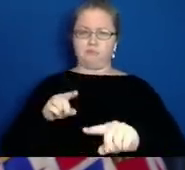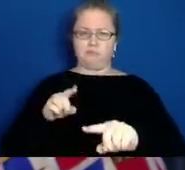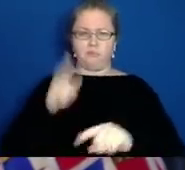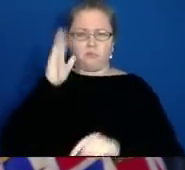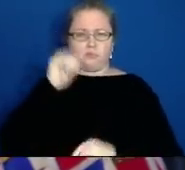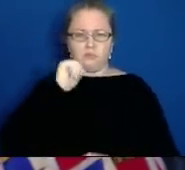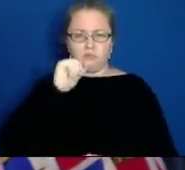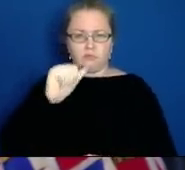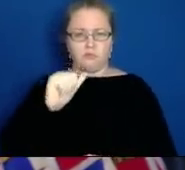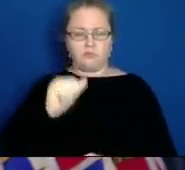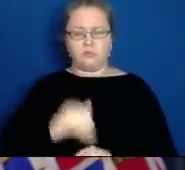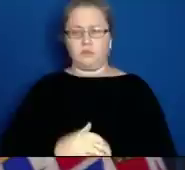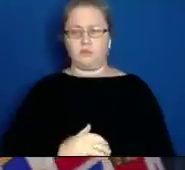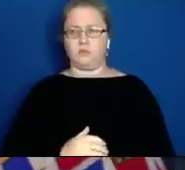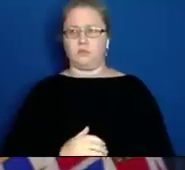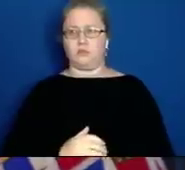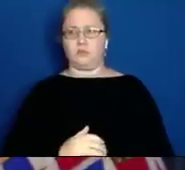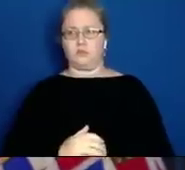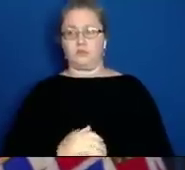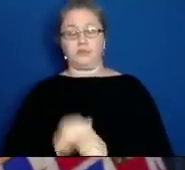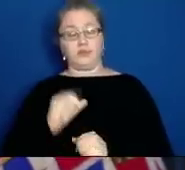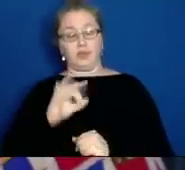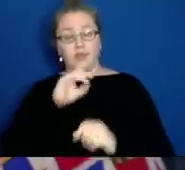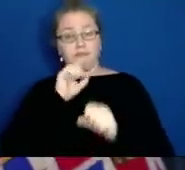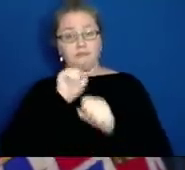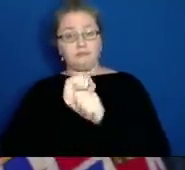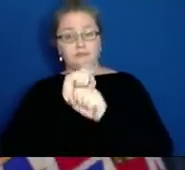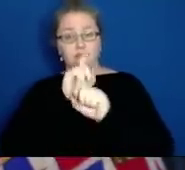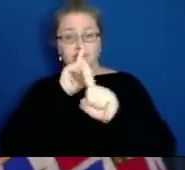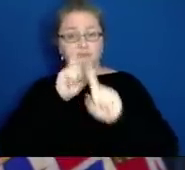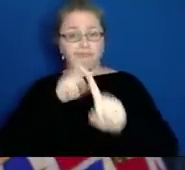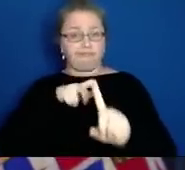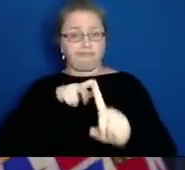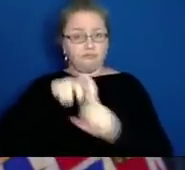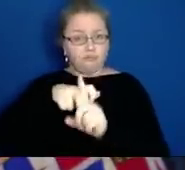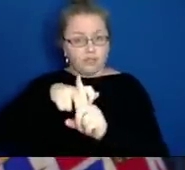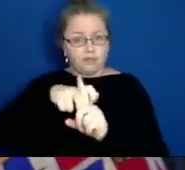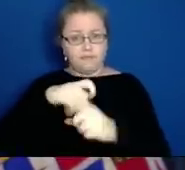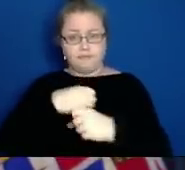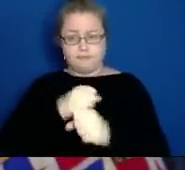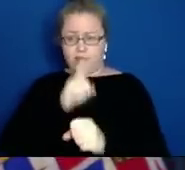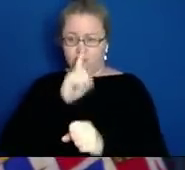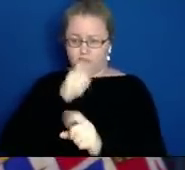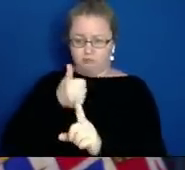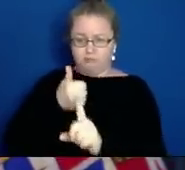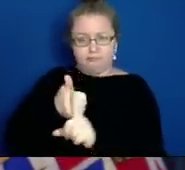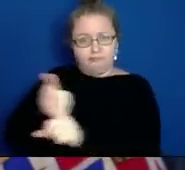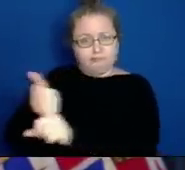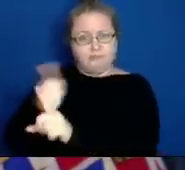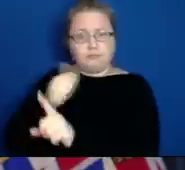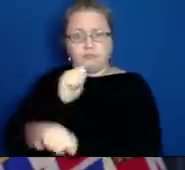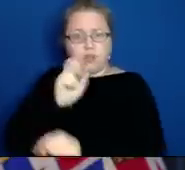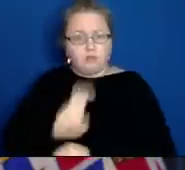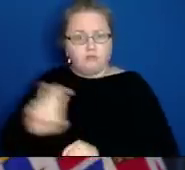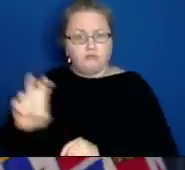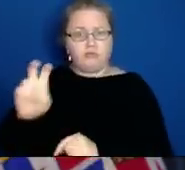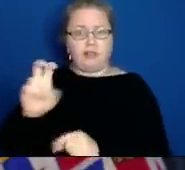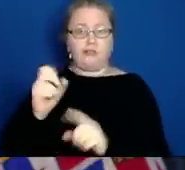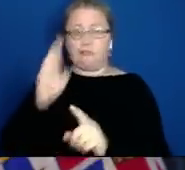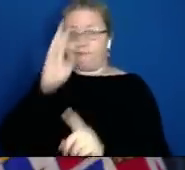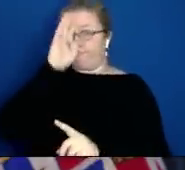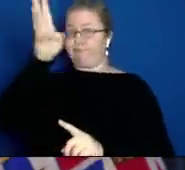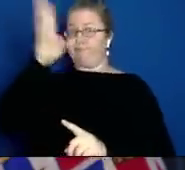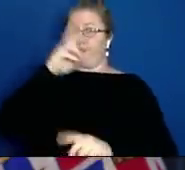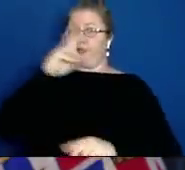been different if you had gone that route in terms of checking to make sure people aren't traveling inappropriately or having